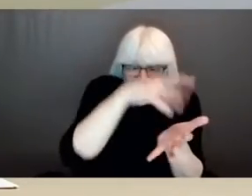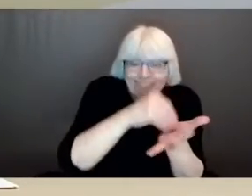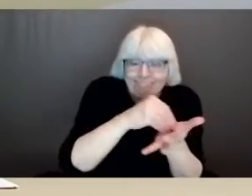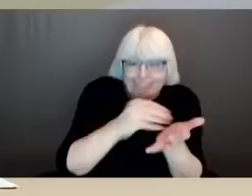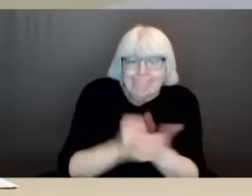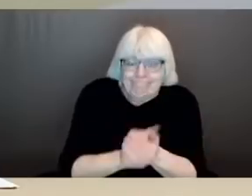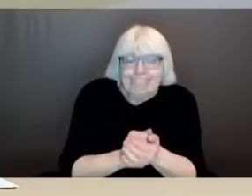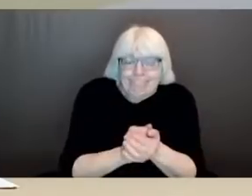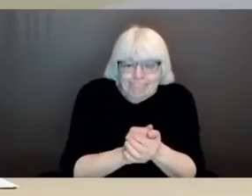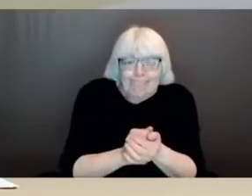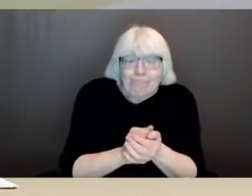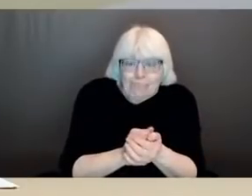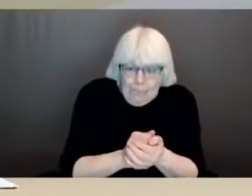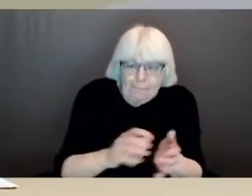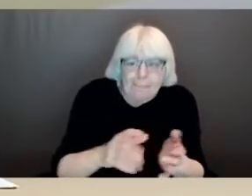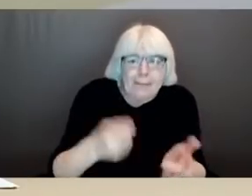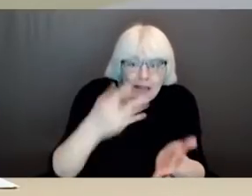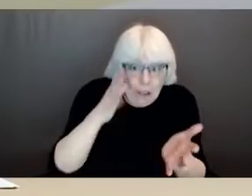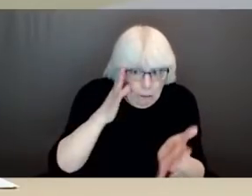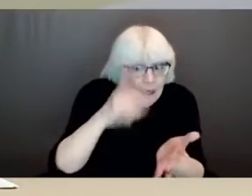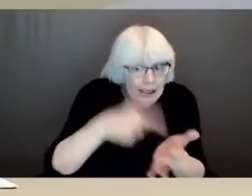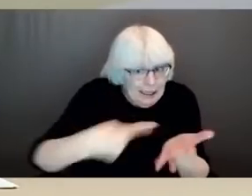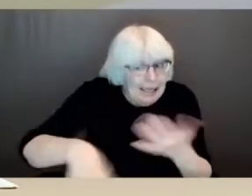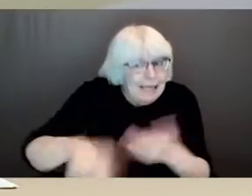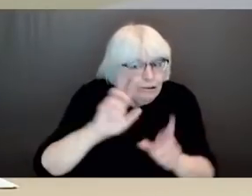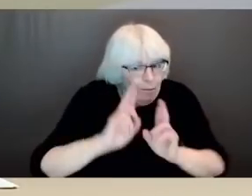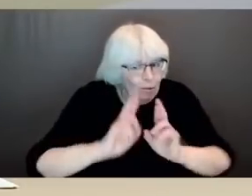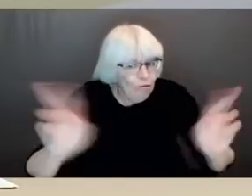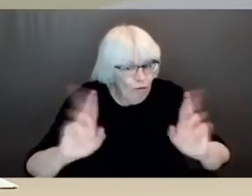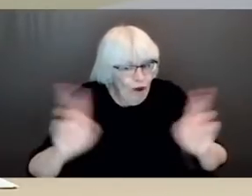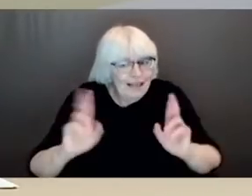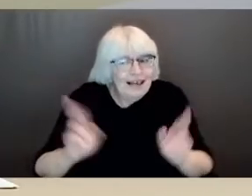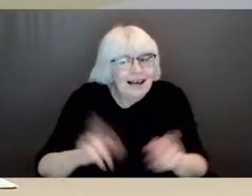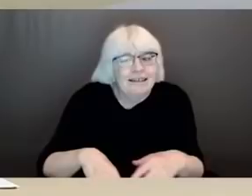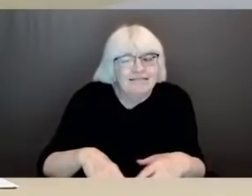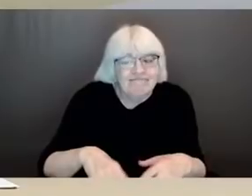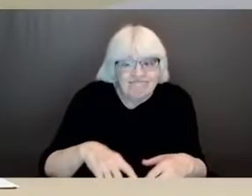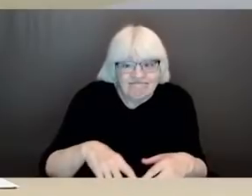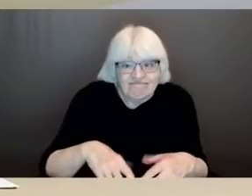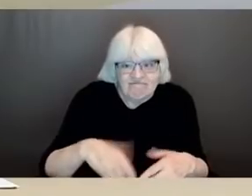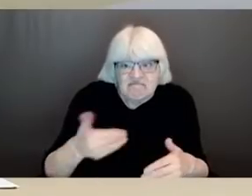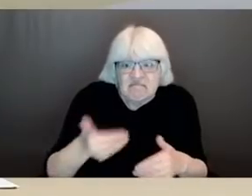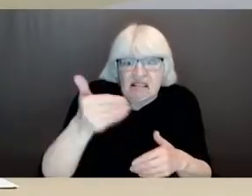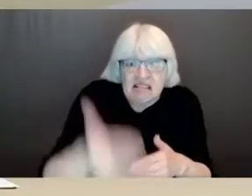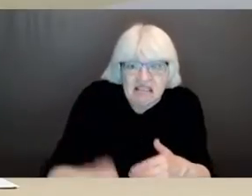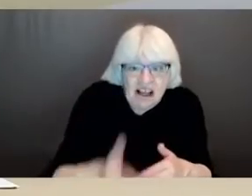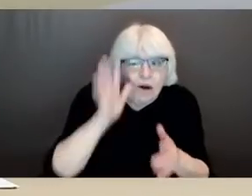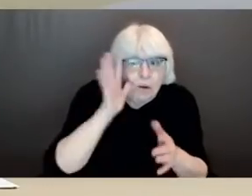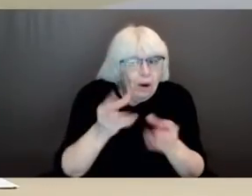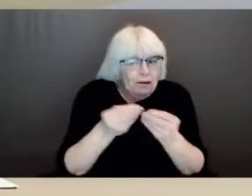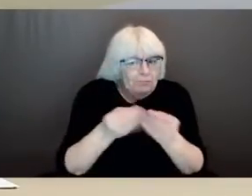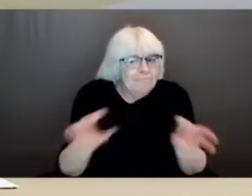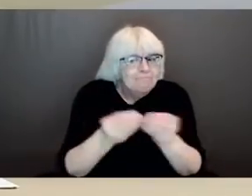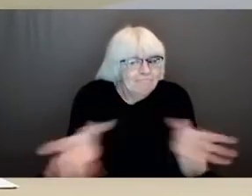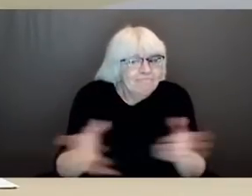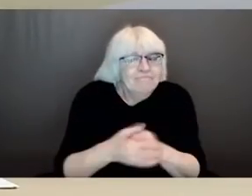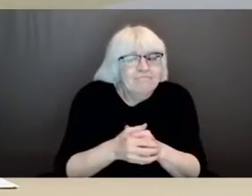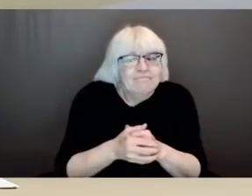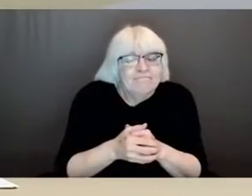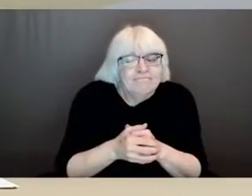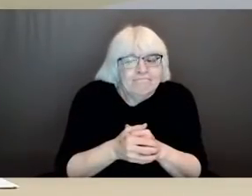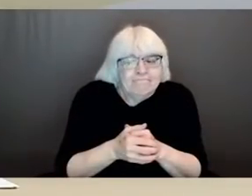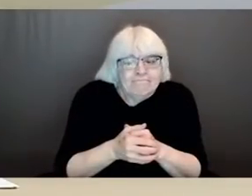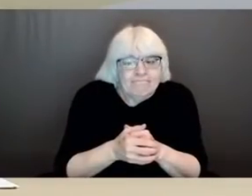application for the reader is supposed to be ready by the end of next week. And do you know sort of when this education